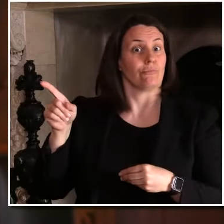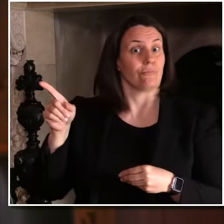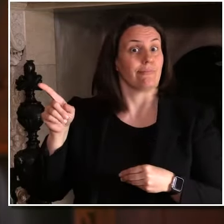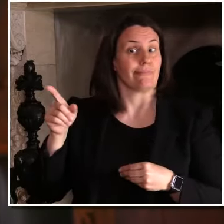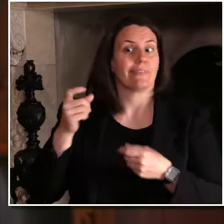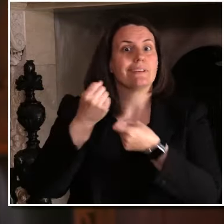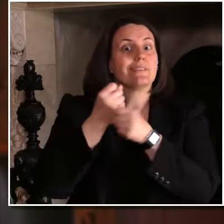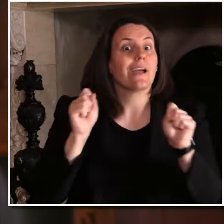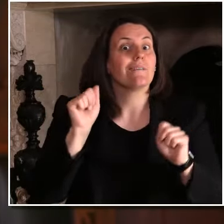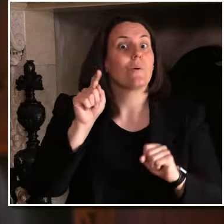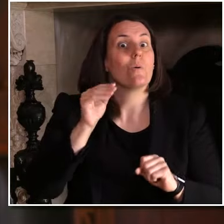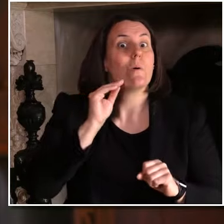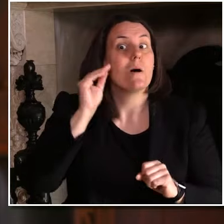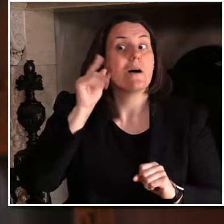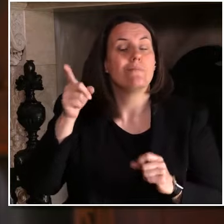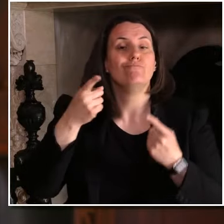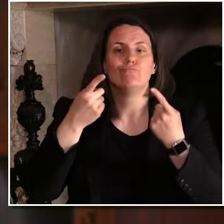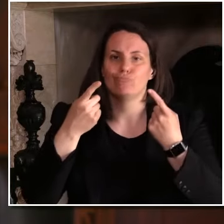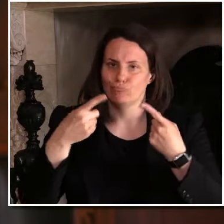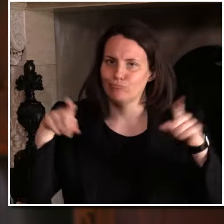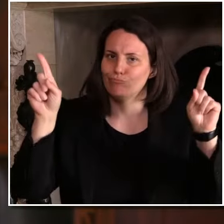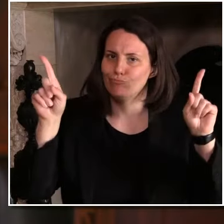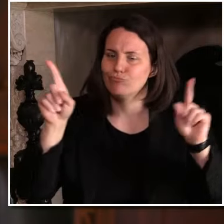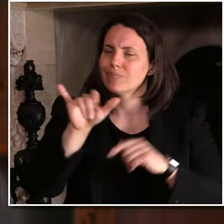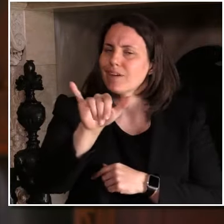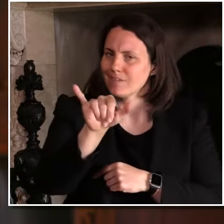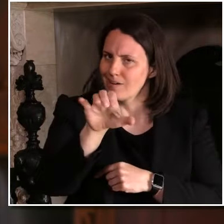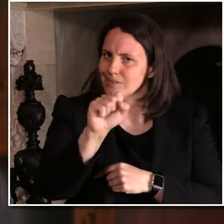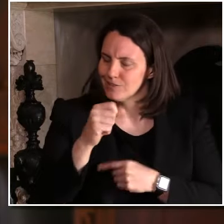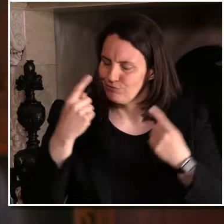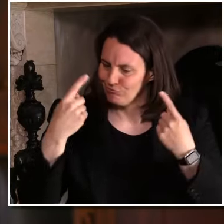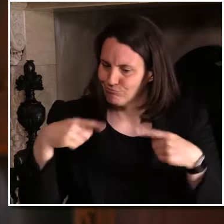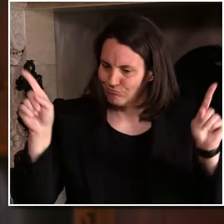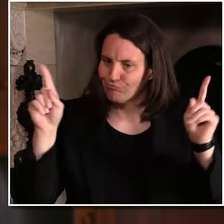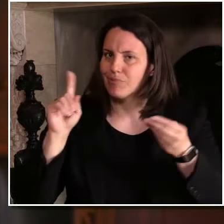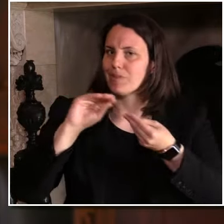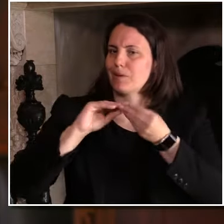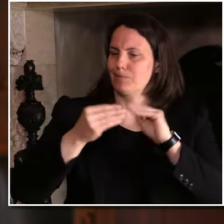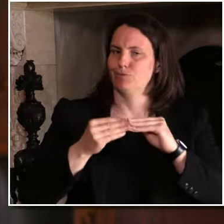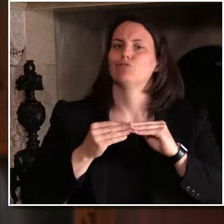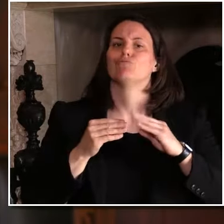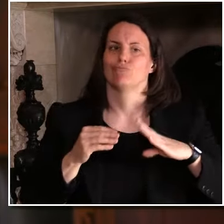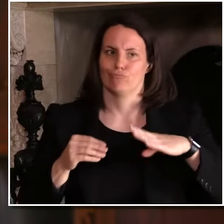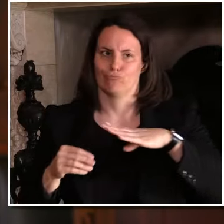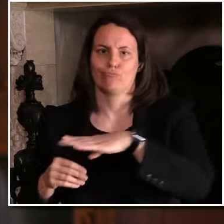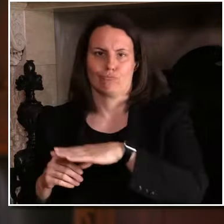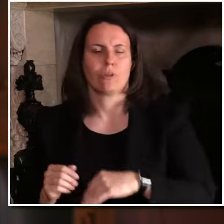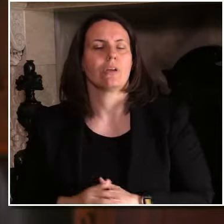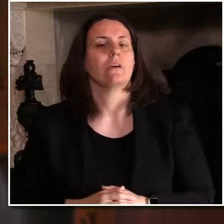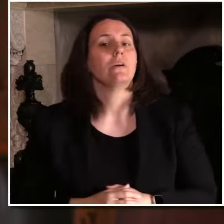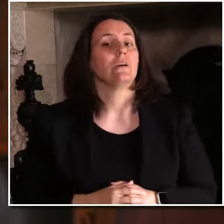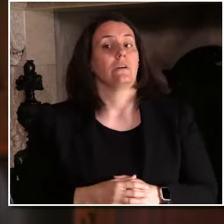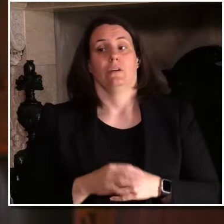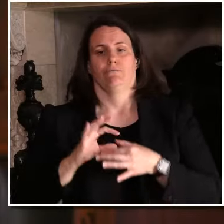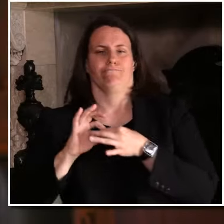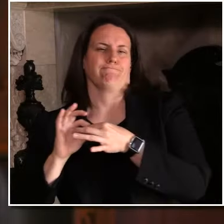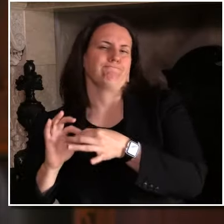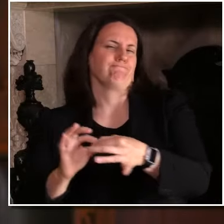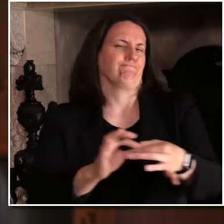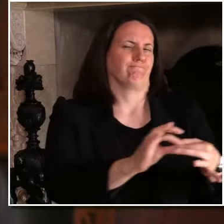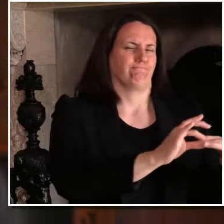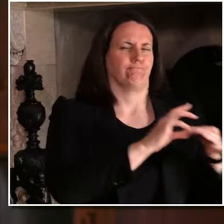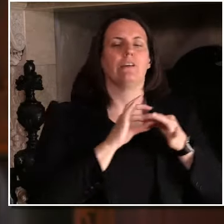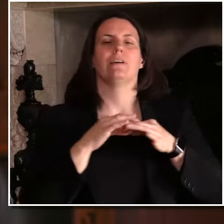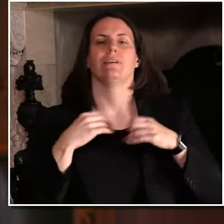all continue working together to turn the dial to start opening up our state in phases. We are doubling down on the Badger Bounce